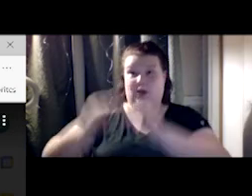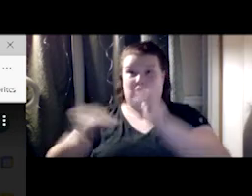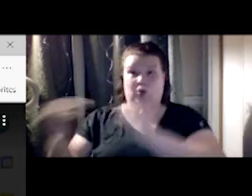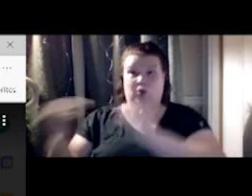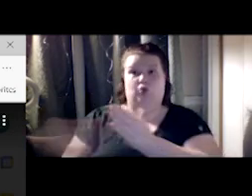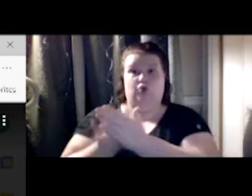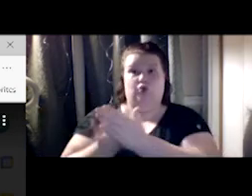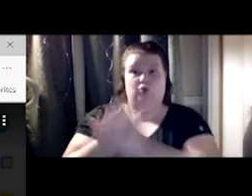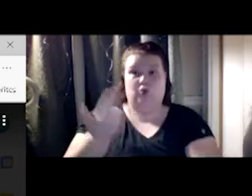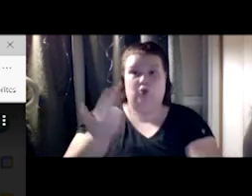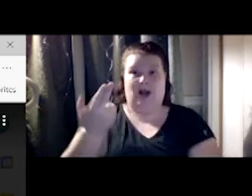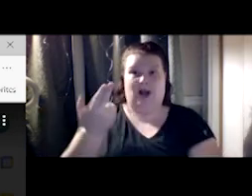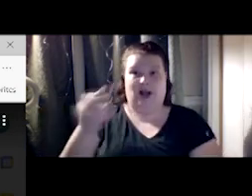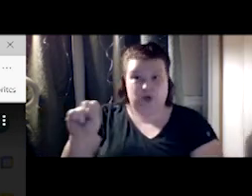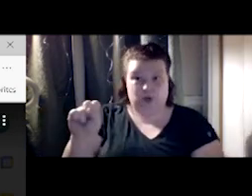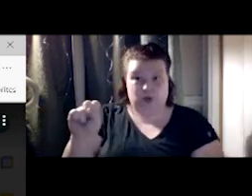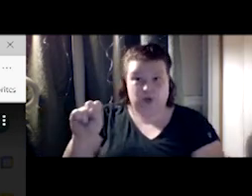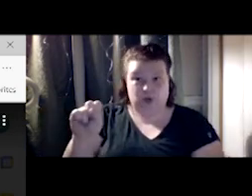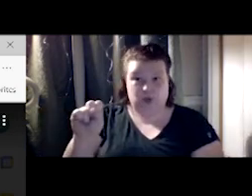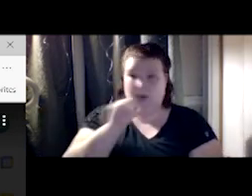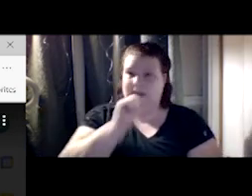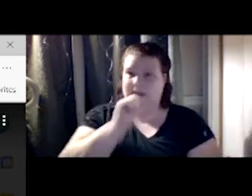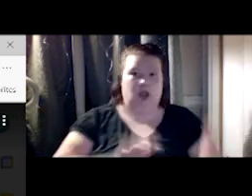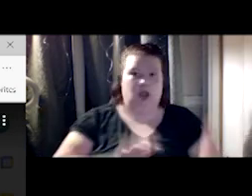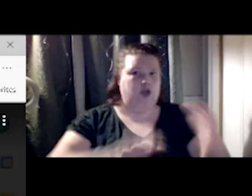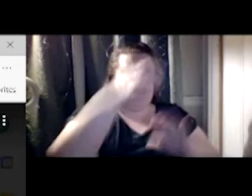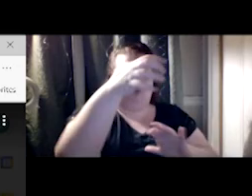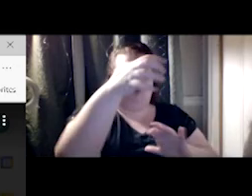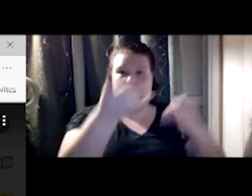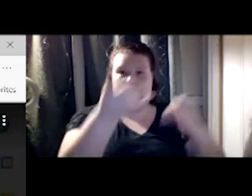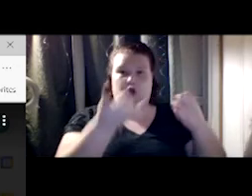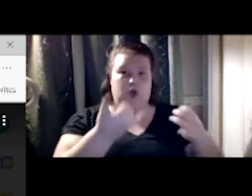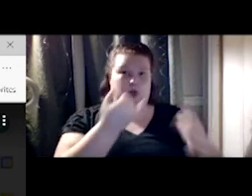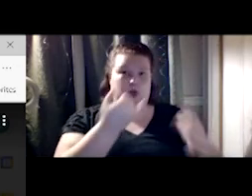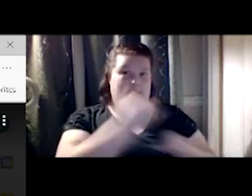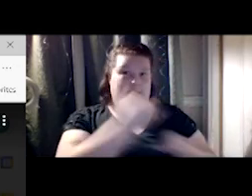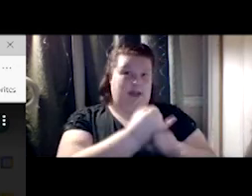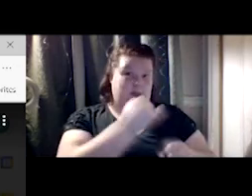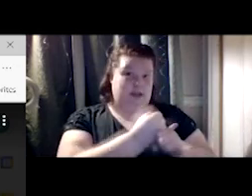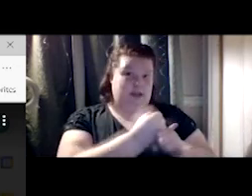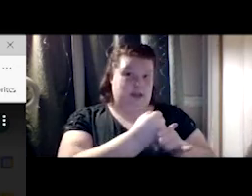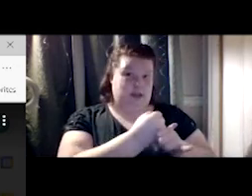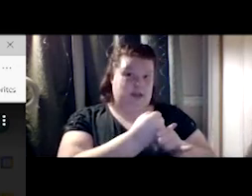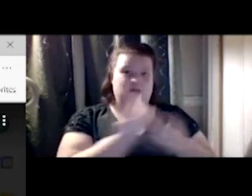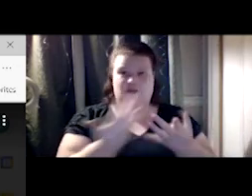there without disrupting the current campus and then be able to move over like we've seen